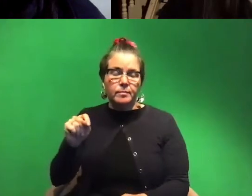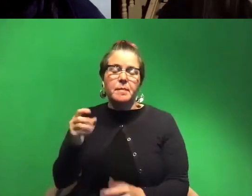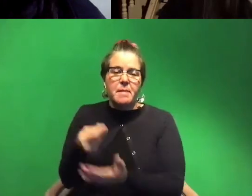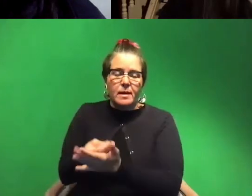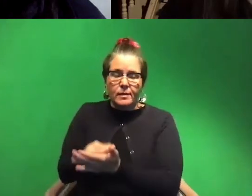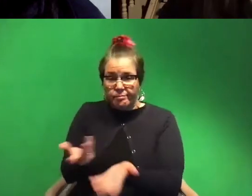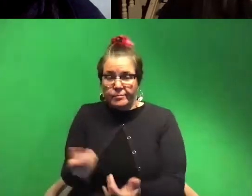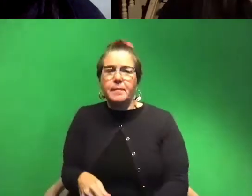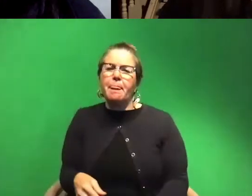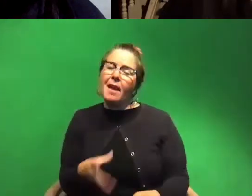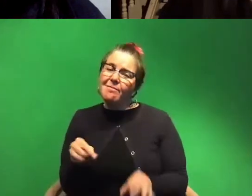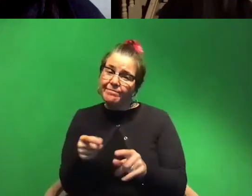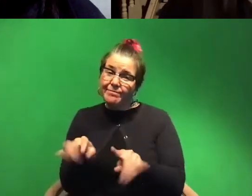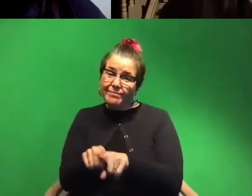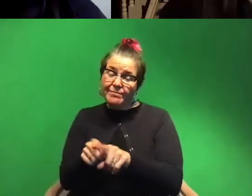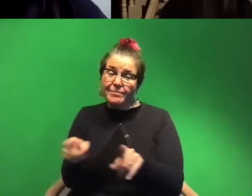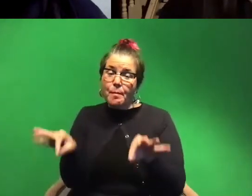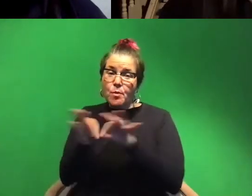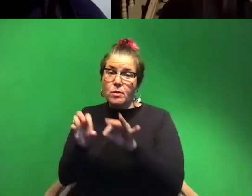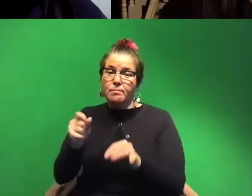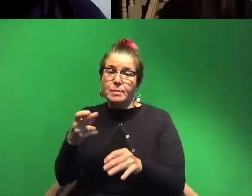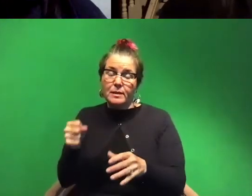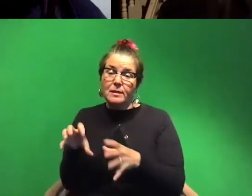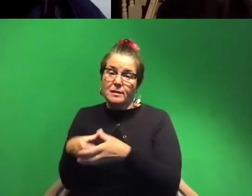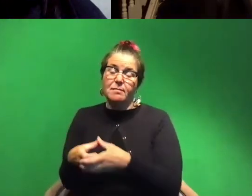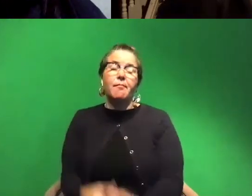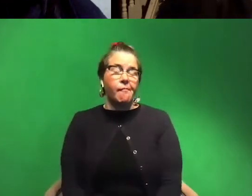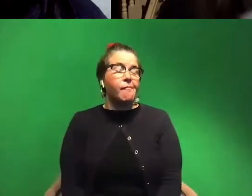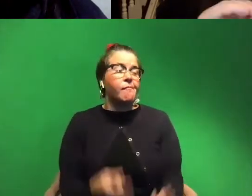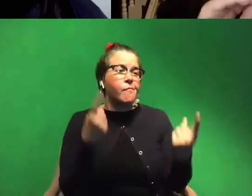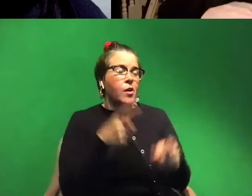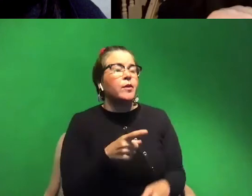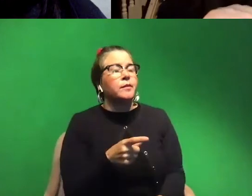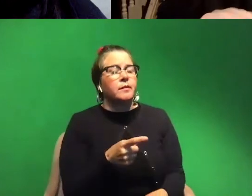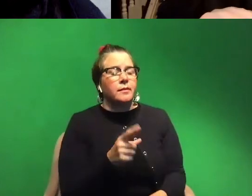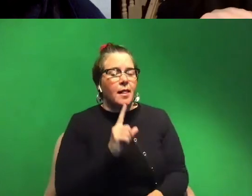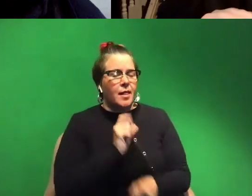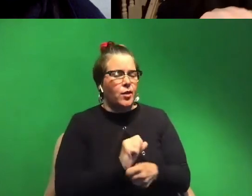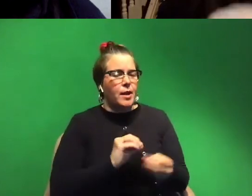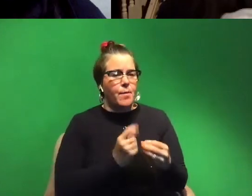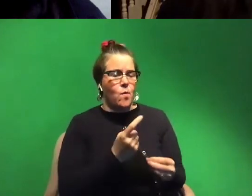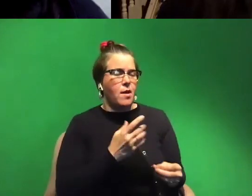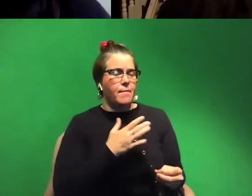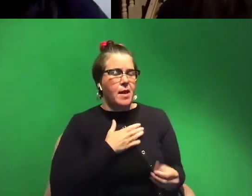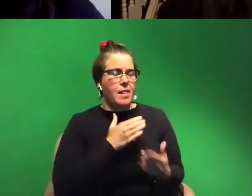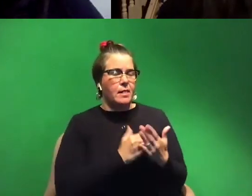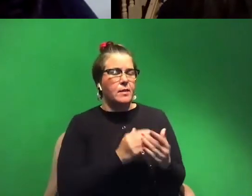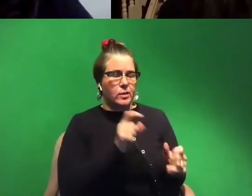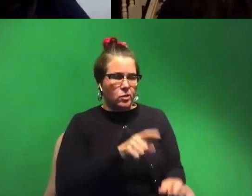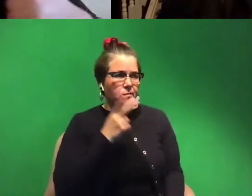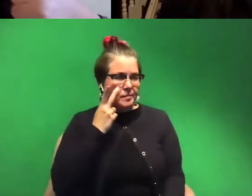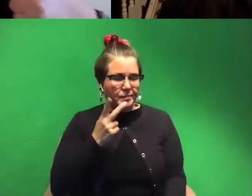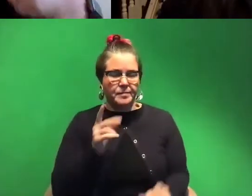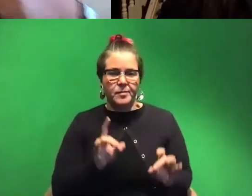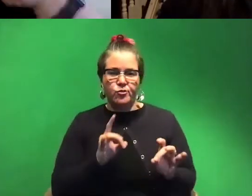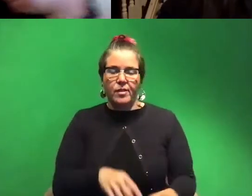important species. Yeah, for sure. That's also like literally number one on my bucket list, seeing those animals. They've